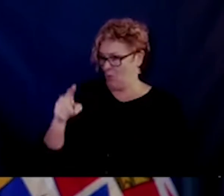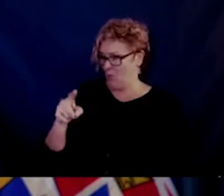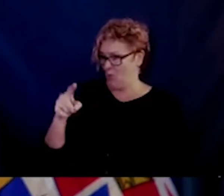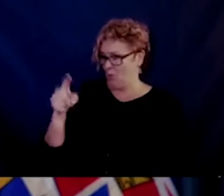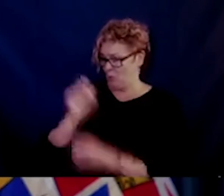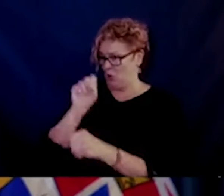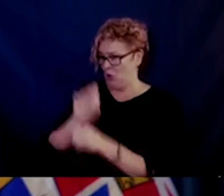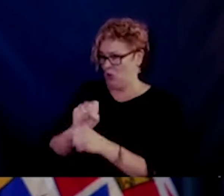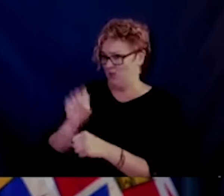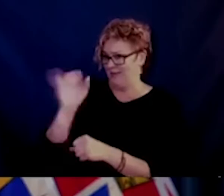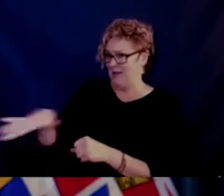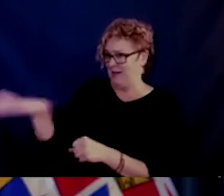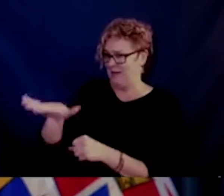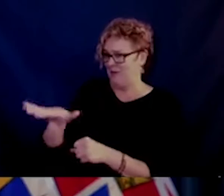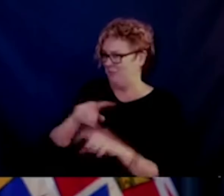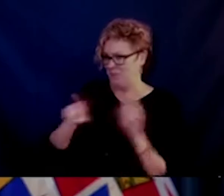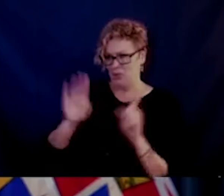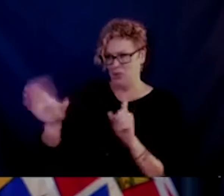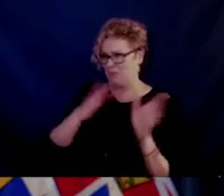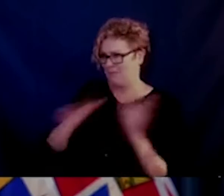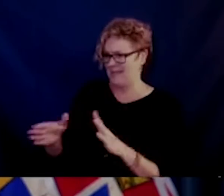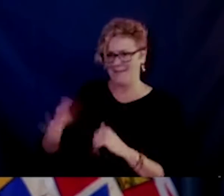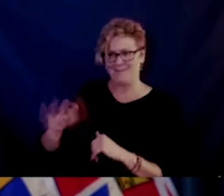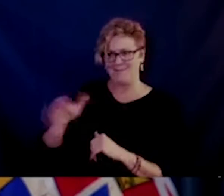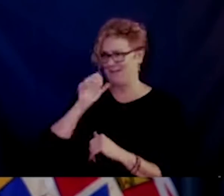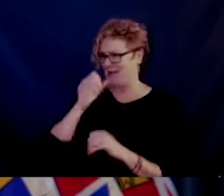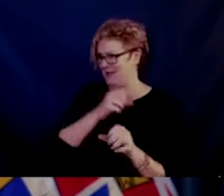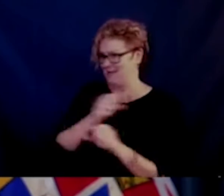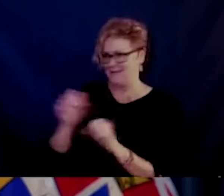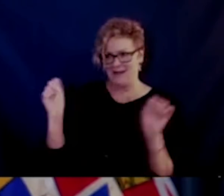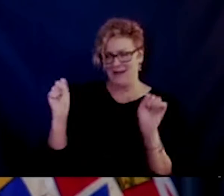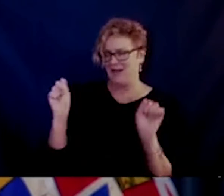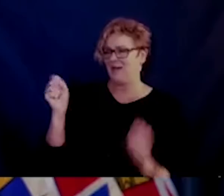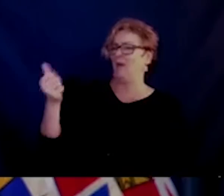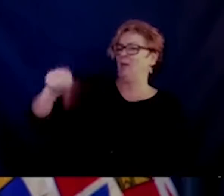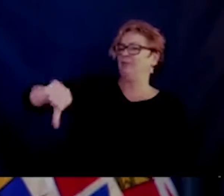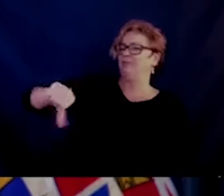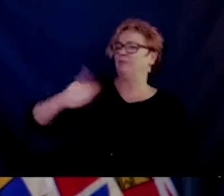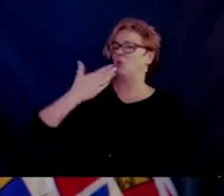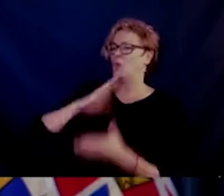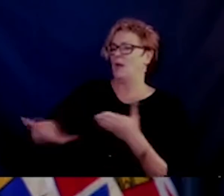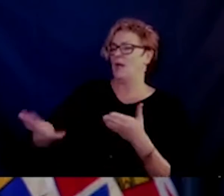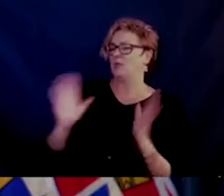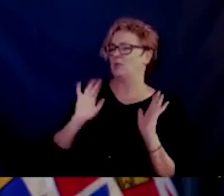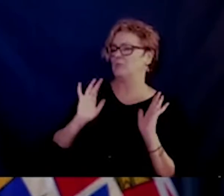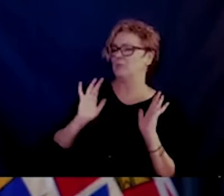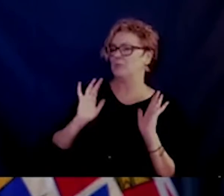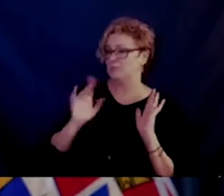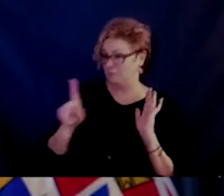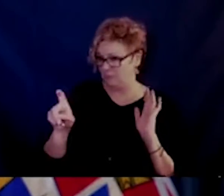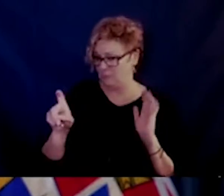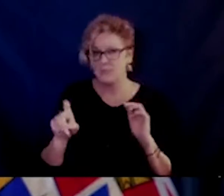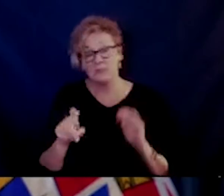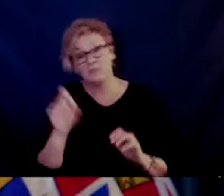protect both the people who are working at the venue, but also you and your guests and your family. But we both need to take that pact to work with each